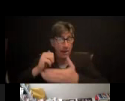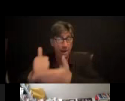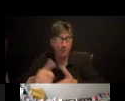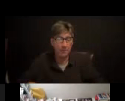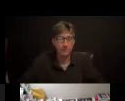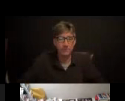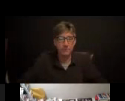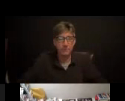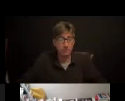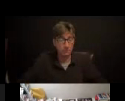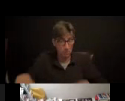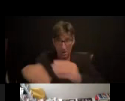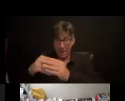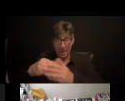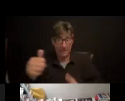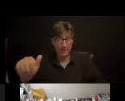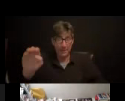Melissa, anything you would add to that?